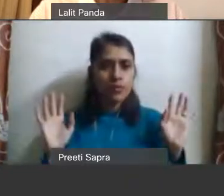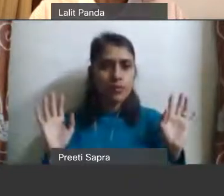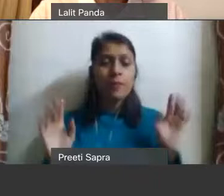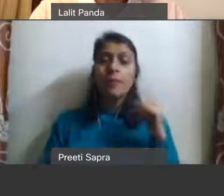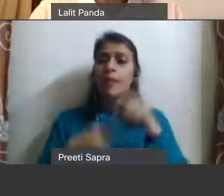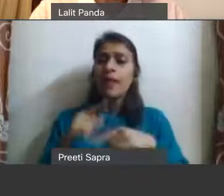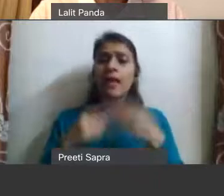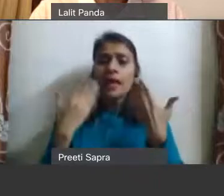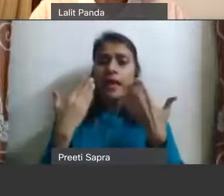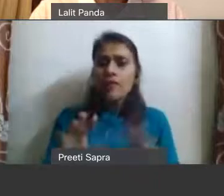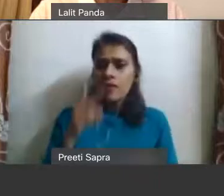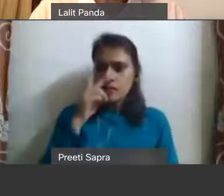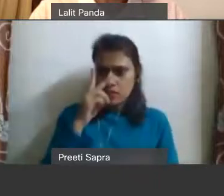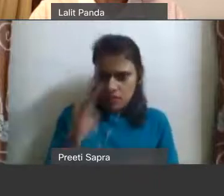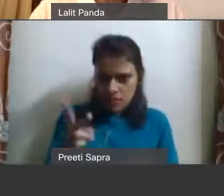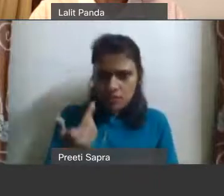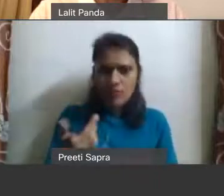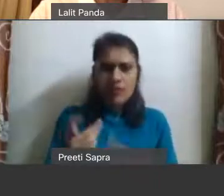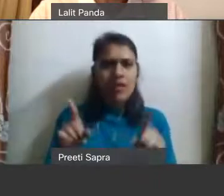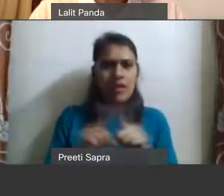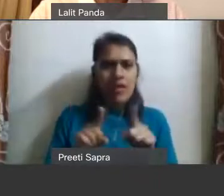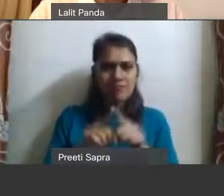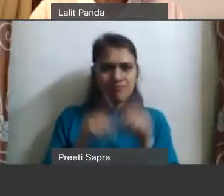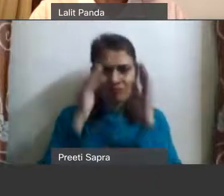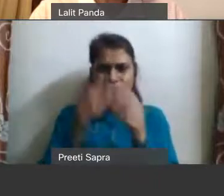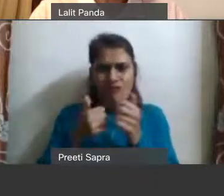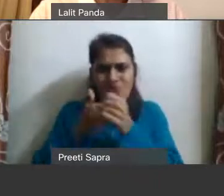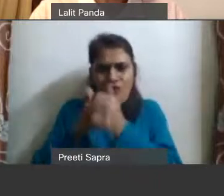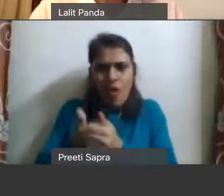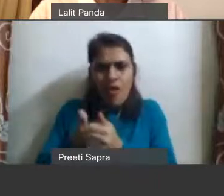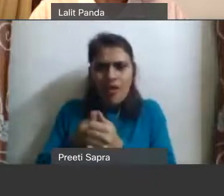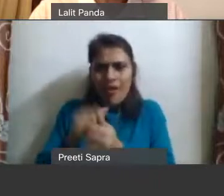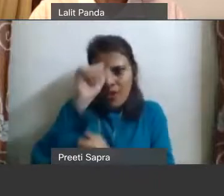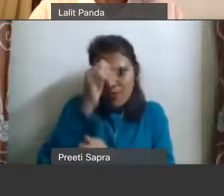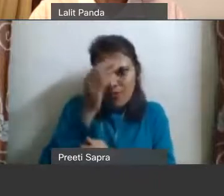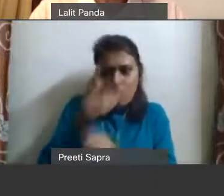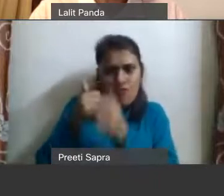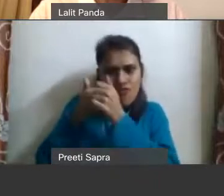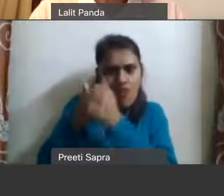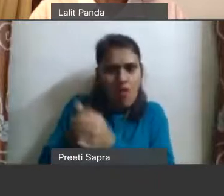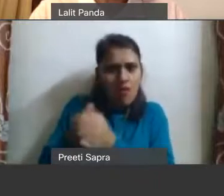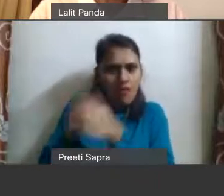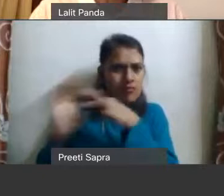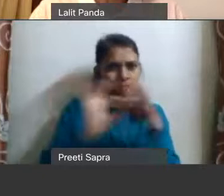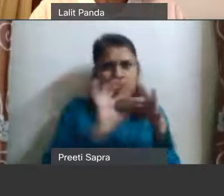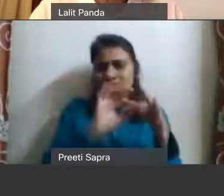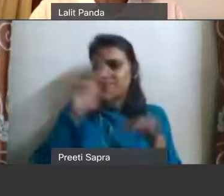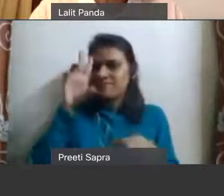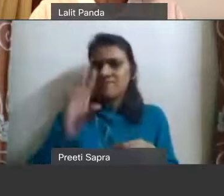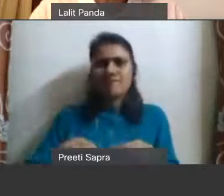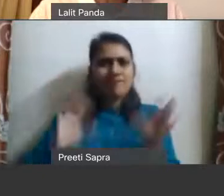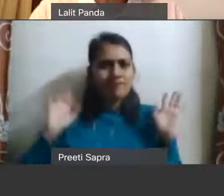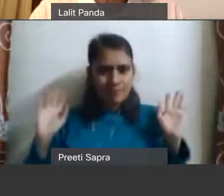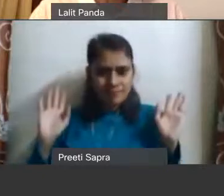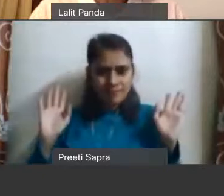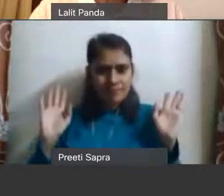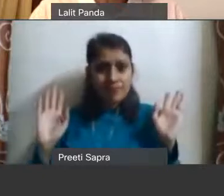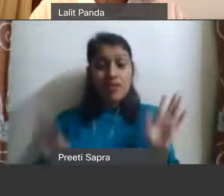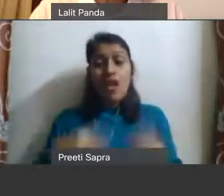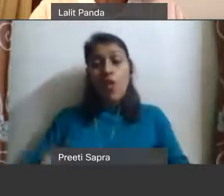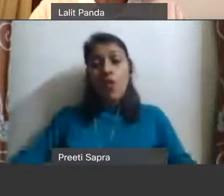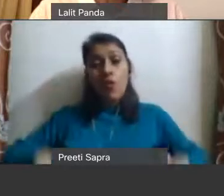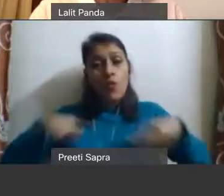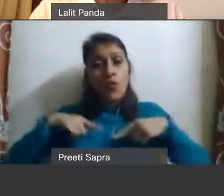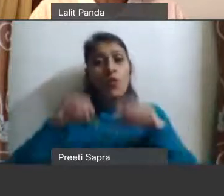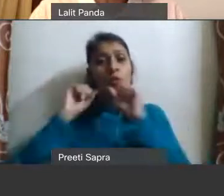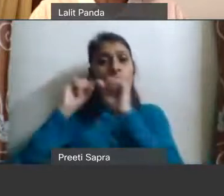be determined or should not be determined based on religious identity, which will remain in tension with how citizenship in